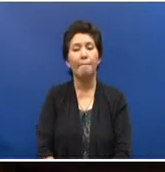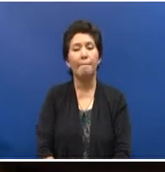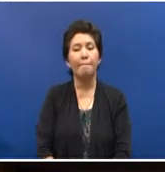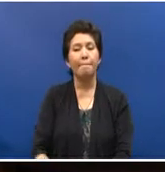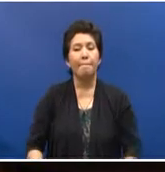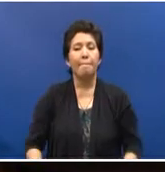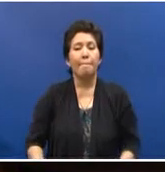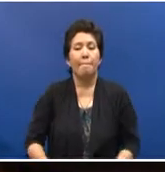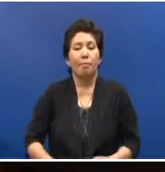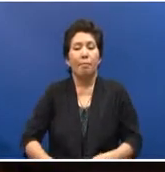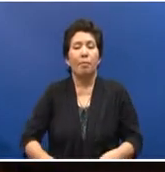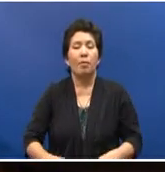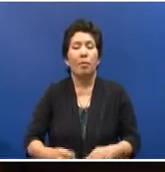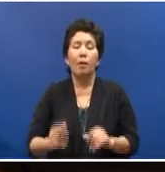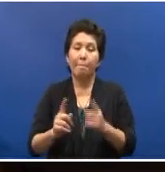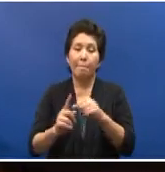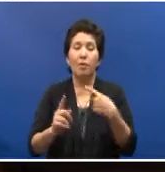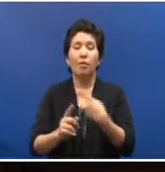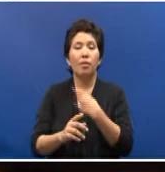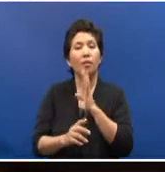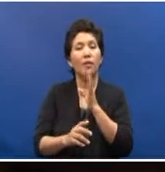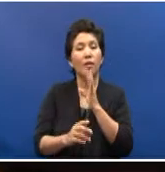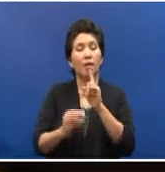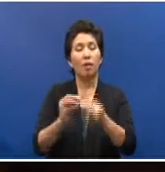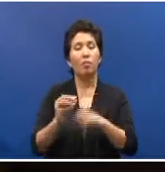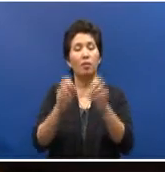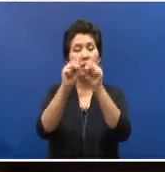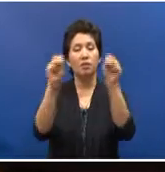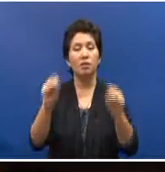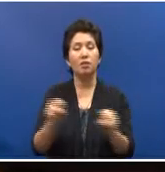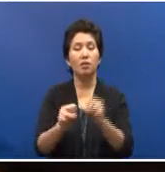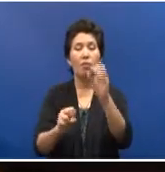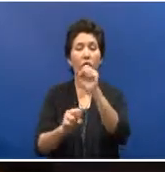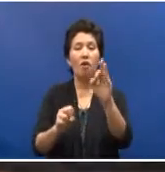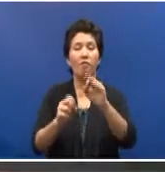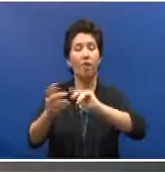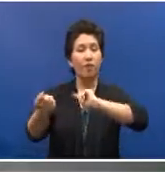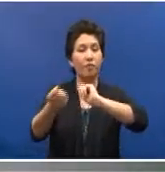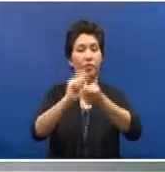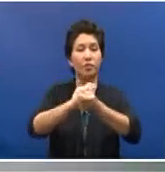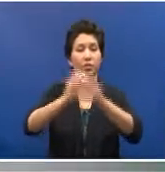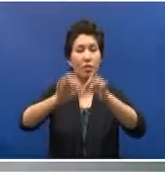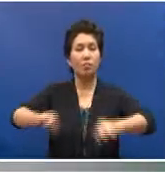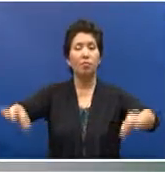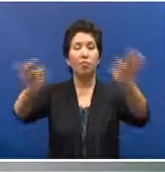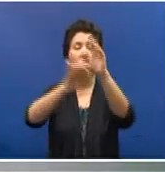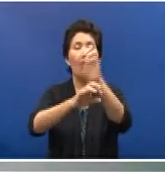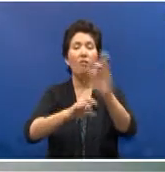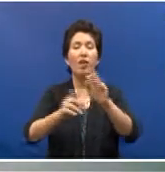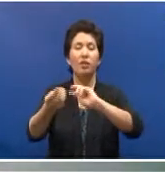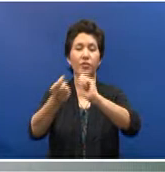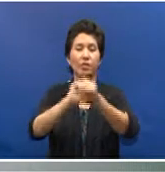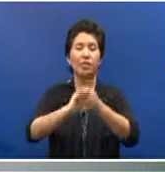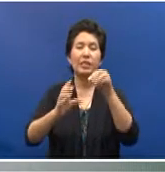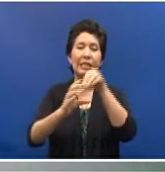Okay, so when we talk about the systems of exchange, the importance of exchange